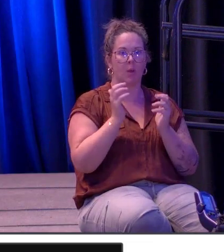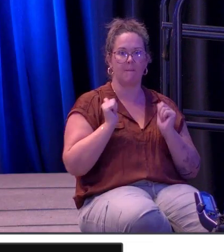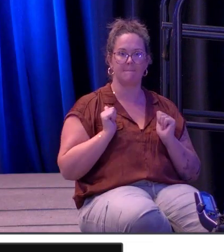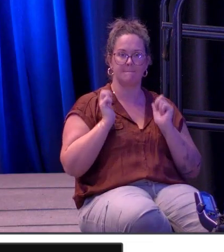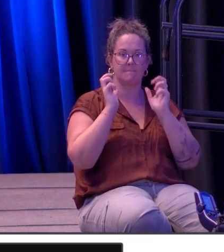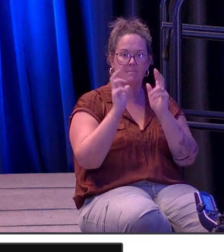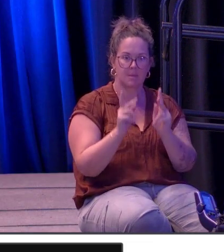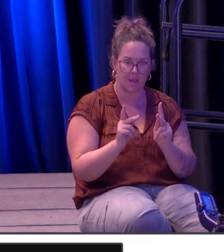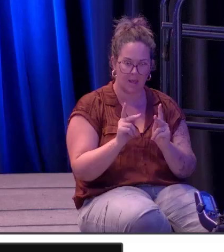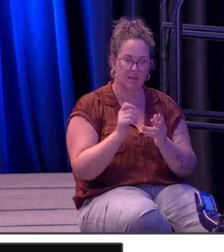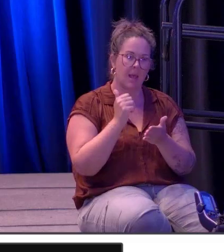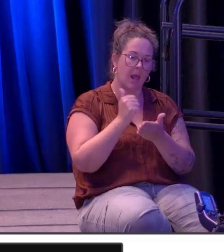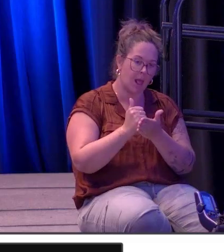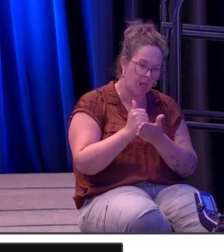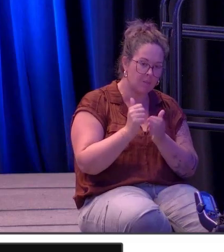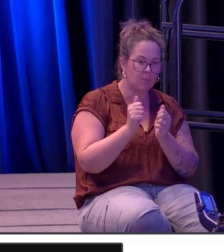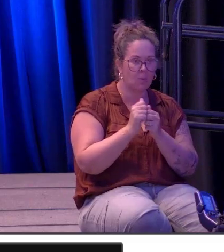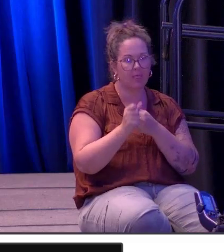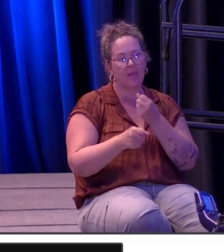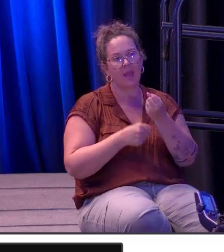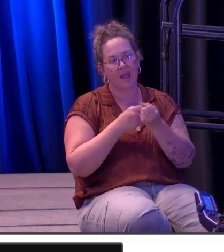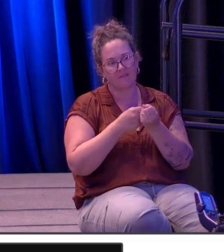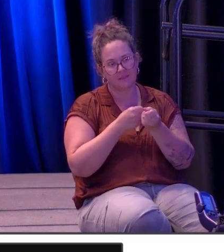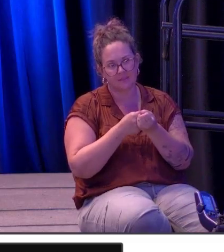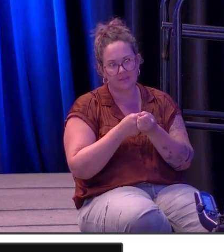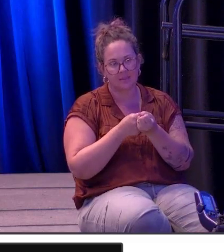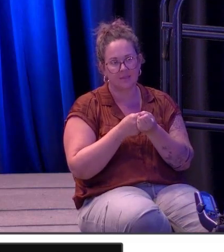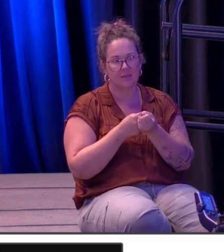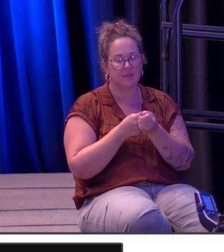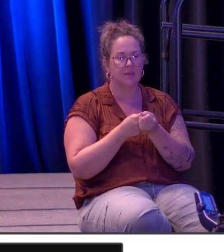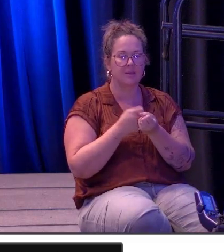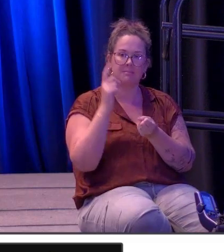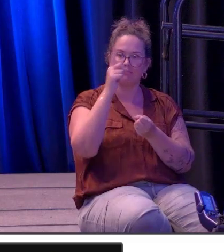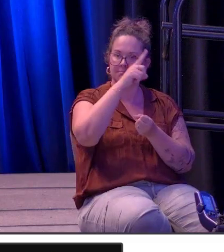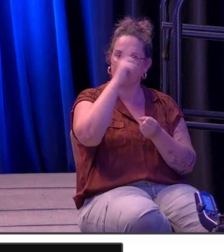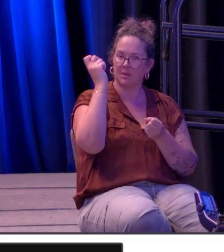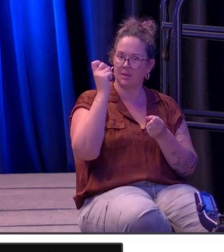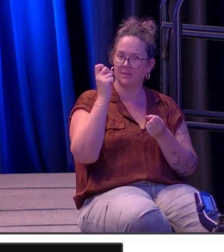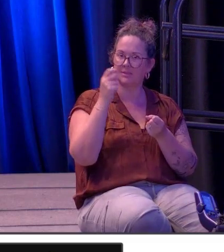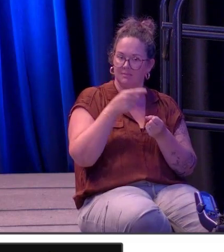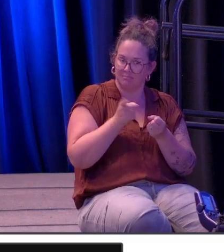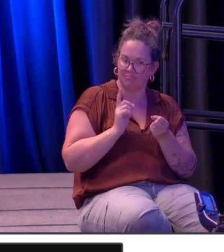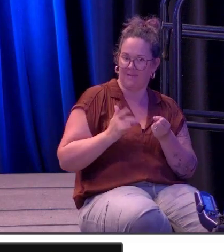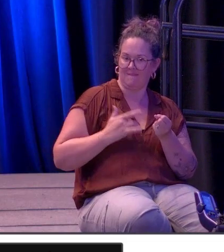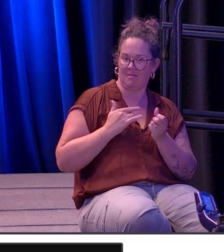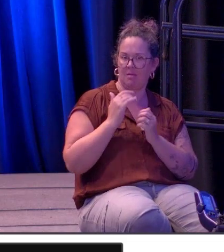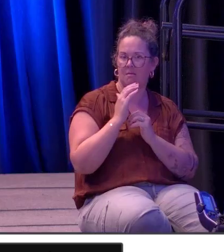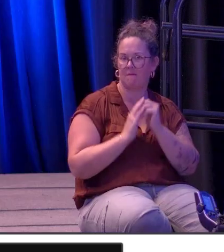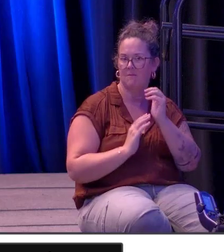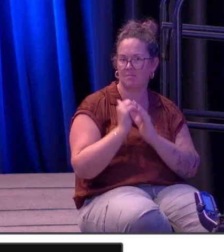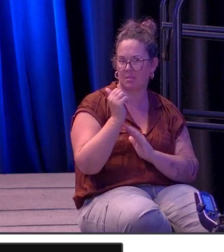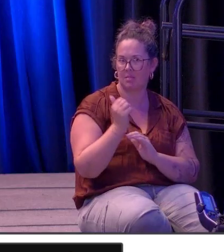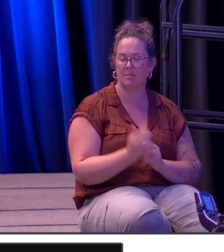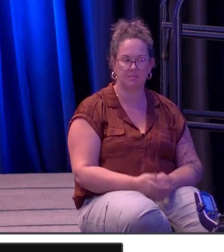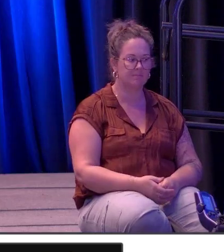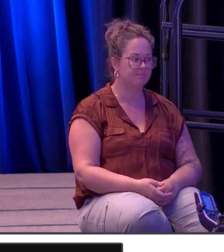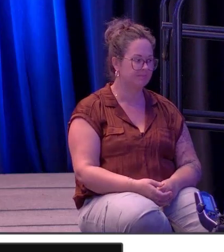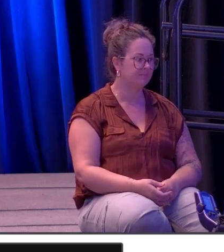and help you with advocacy stuff and all that stuff because you made them feel comfortable. Yeah, absolutely.